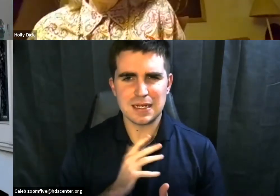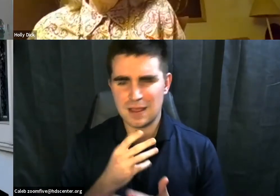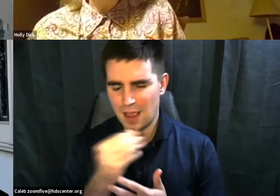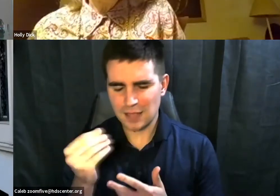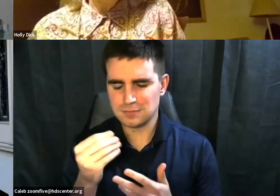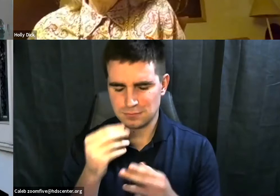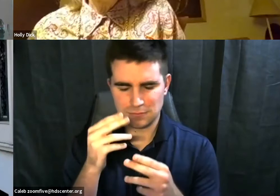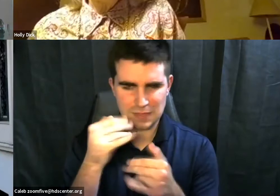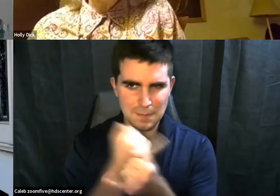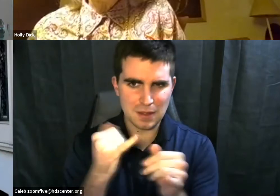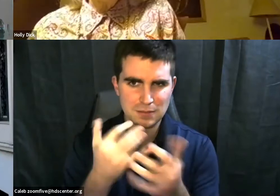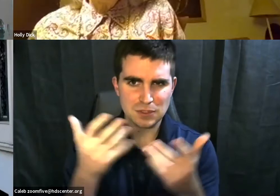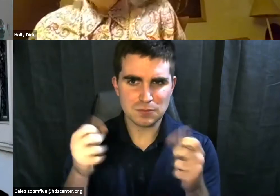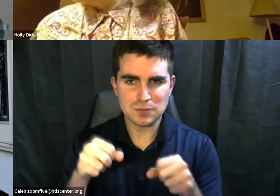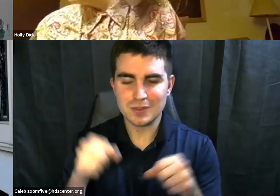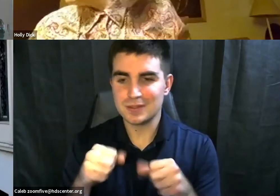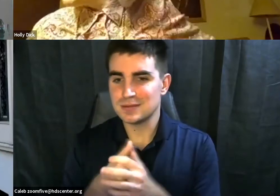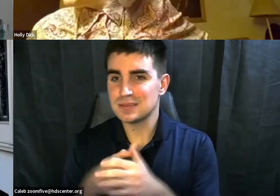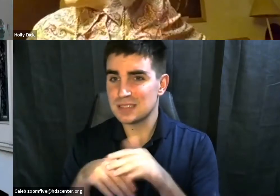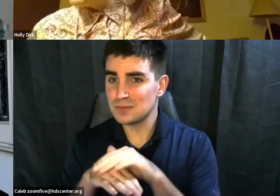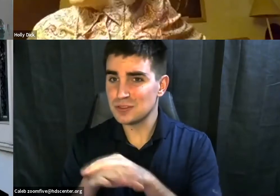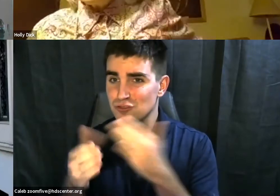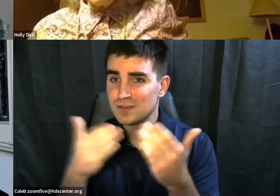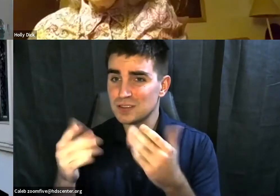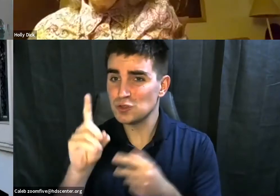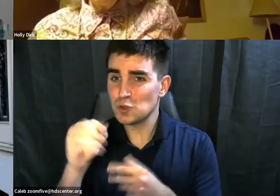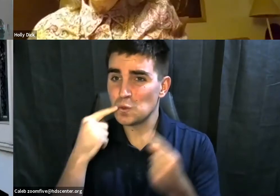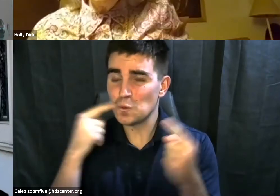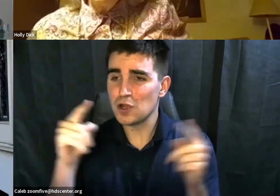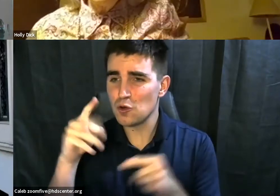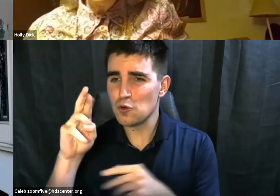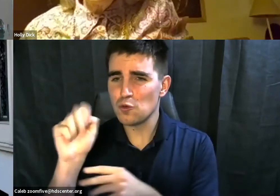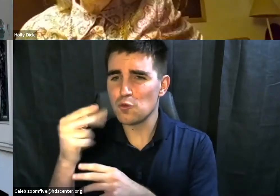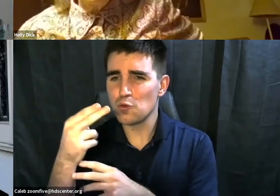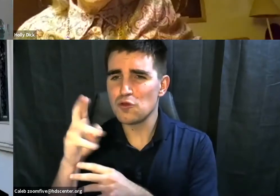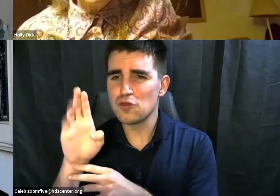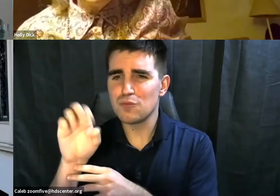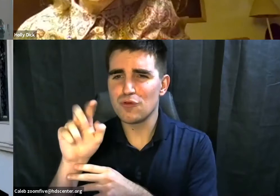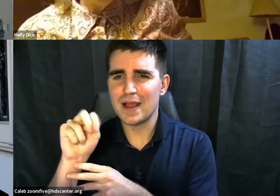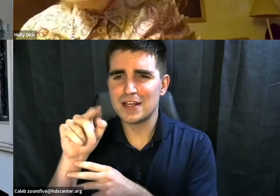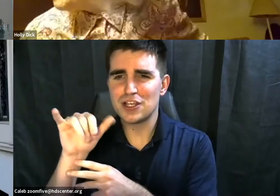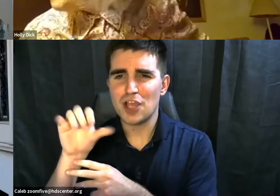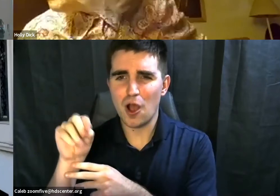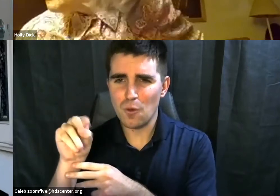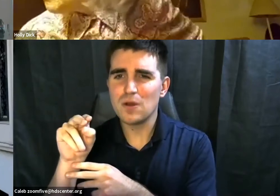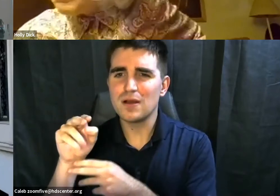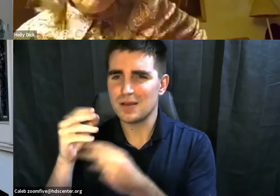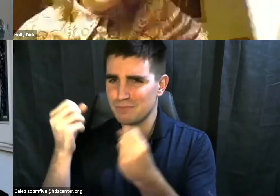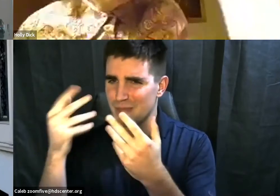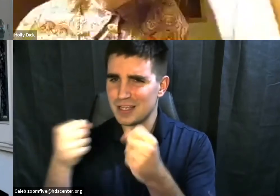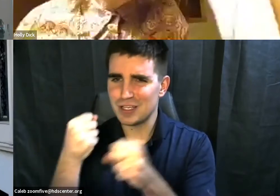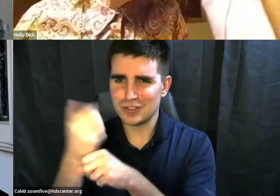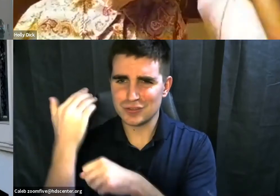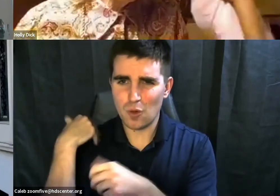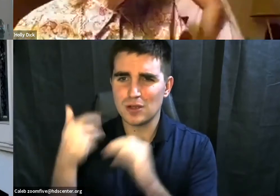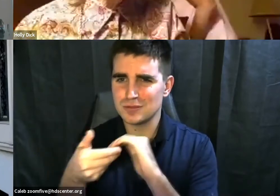route service does work. And Ruth Brenyo, many years ago, advocated for a combination of both modes. And we've done